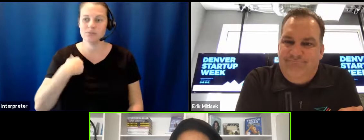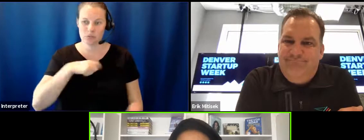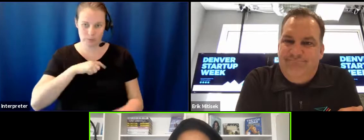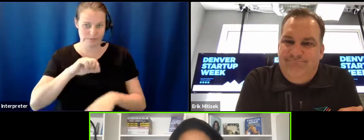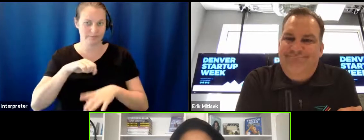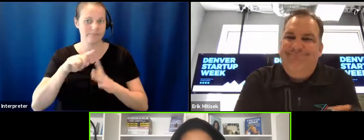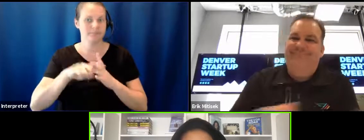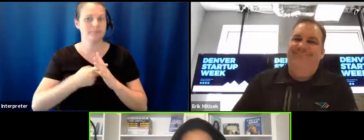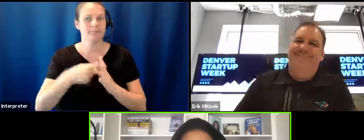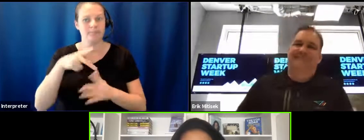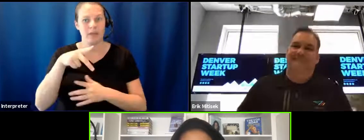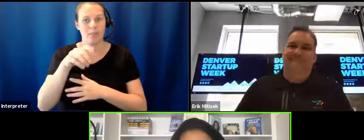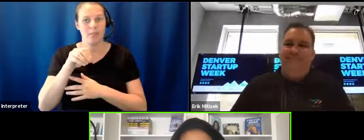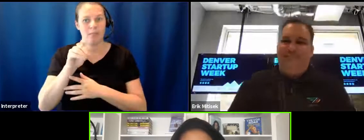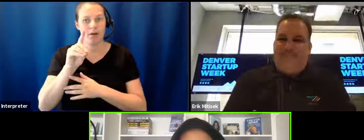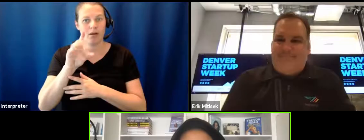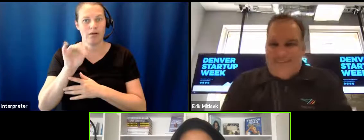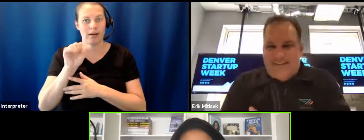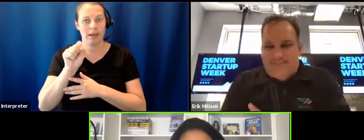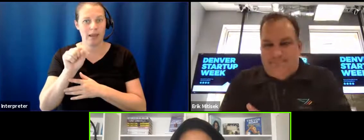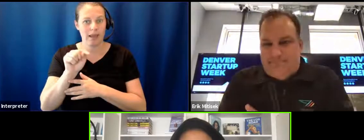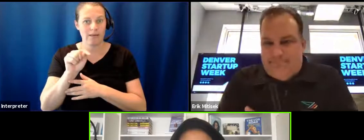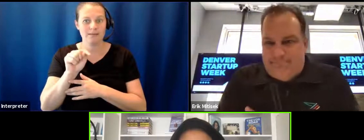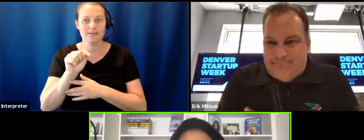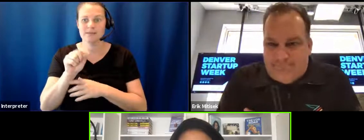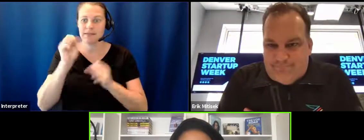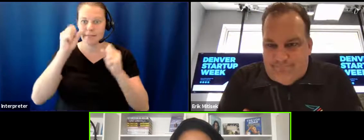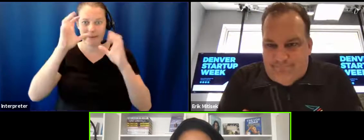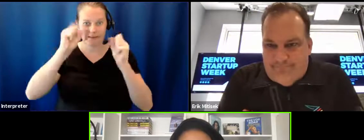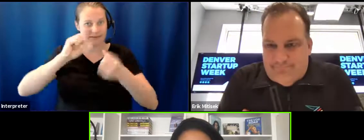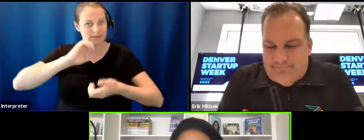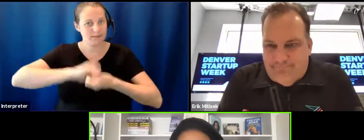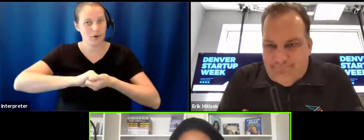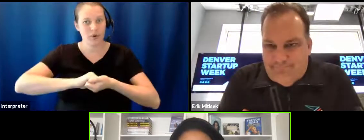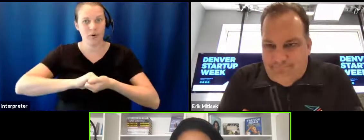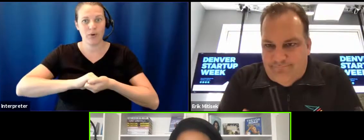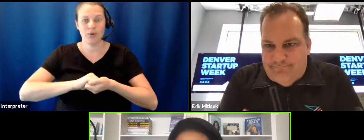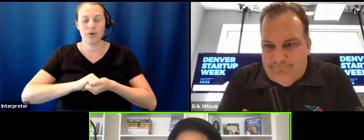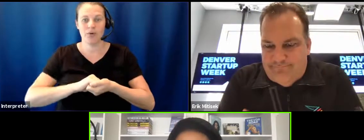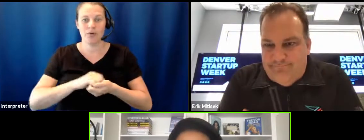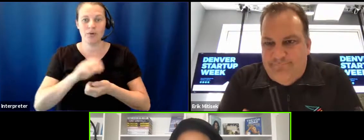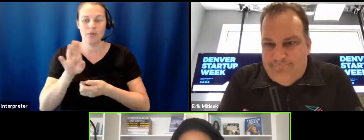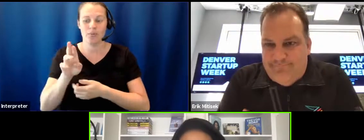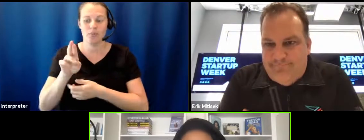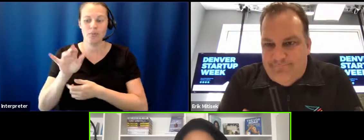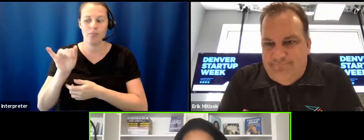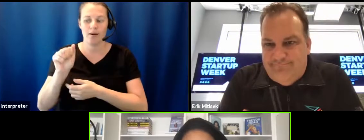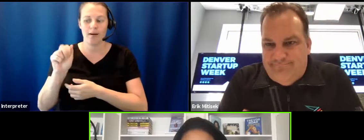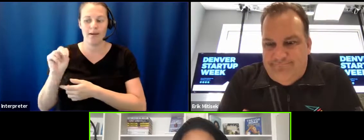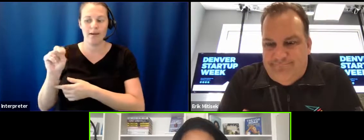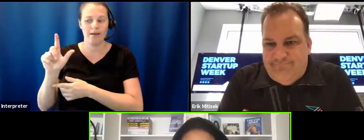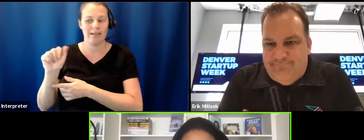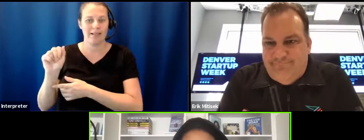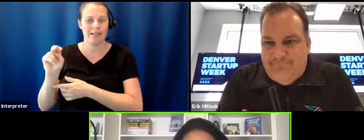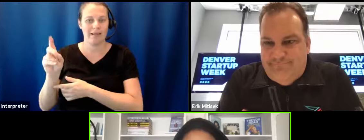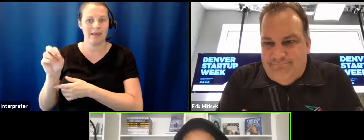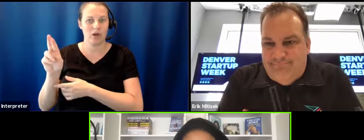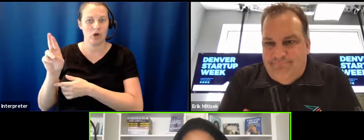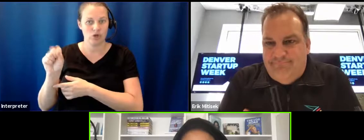VC, just an amazing partner at Backstage at the time was Brian Landers. And he was just an